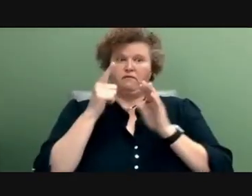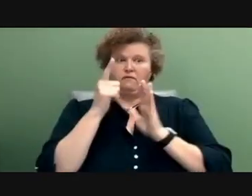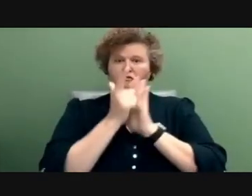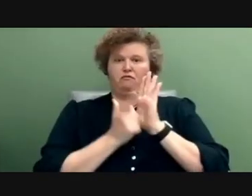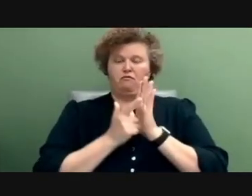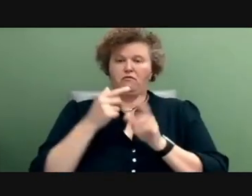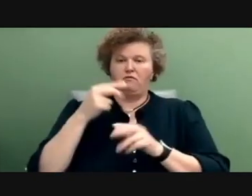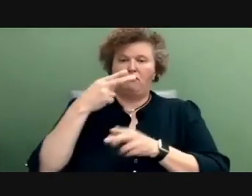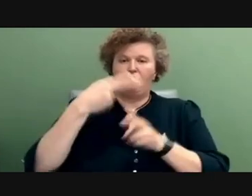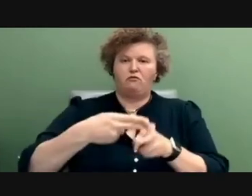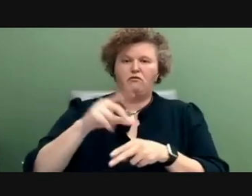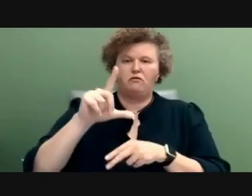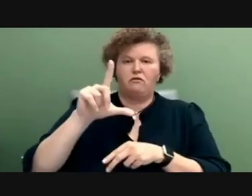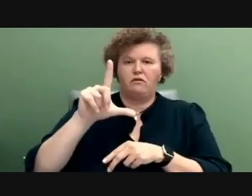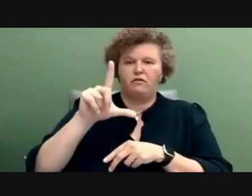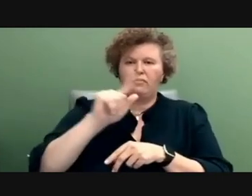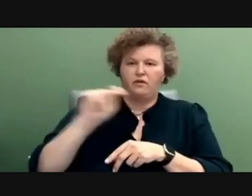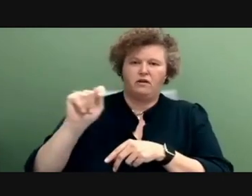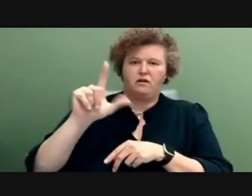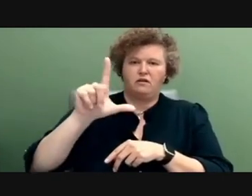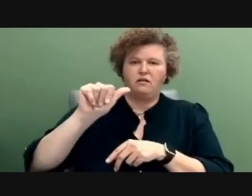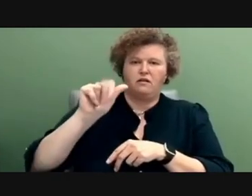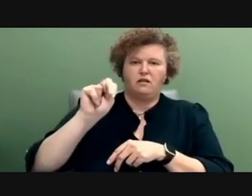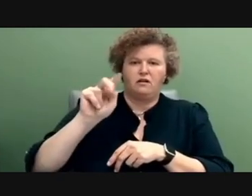So through California, we do have a law.